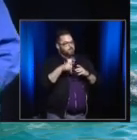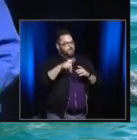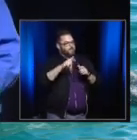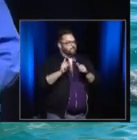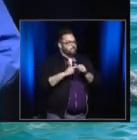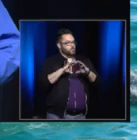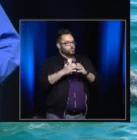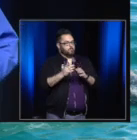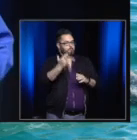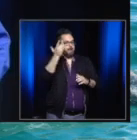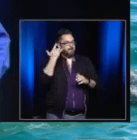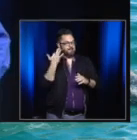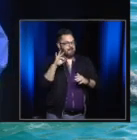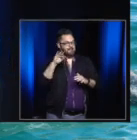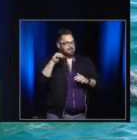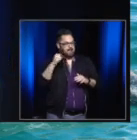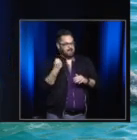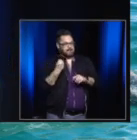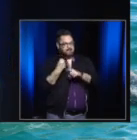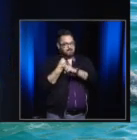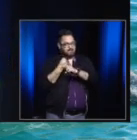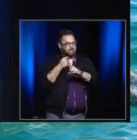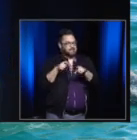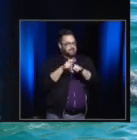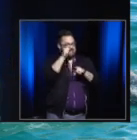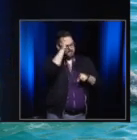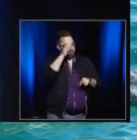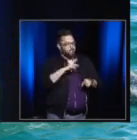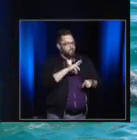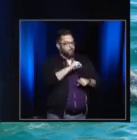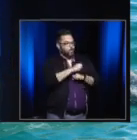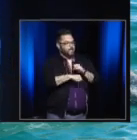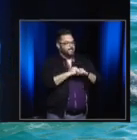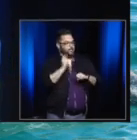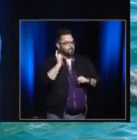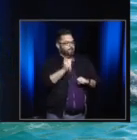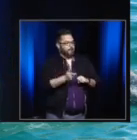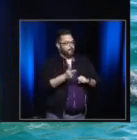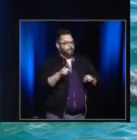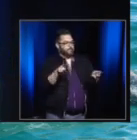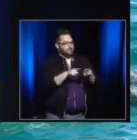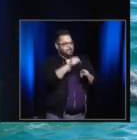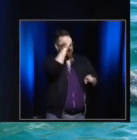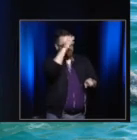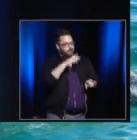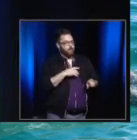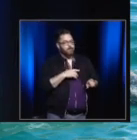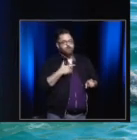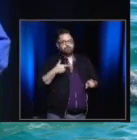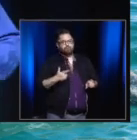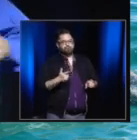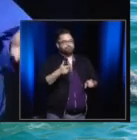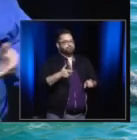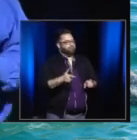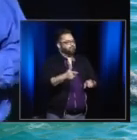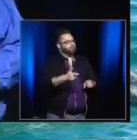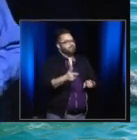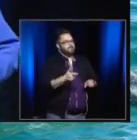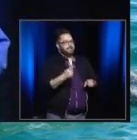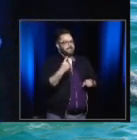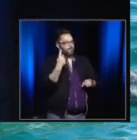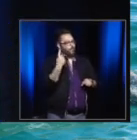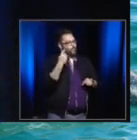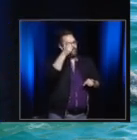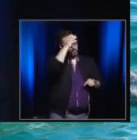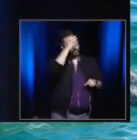the 1990s, starting in 1994. Here he is 30 years later, hanging out on the edge of a fight. He's the sole survivor